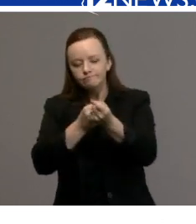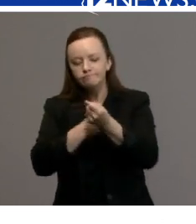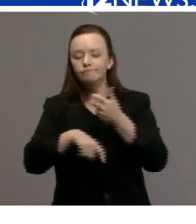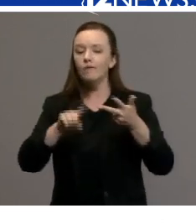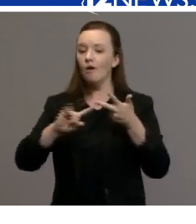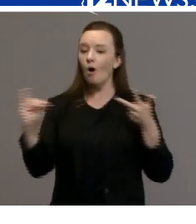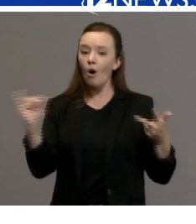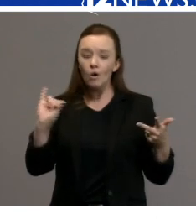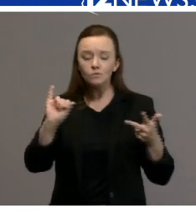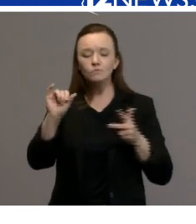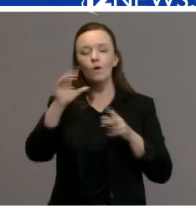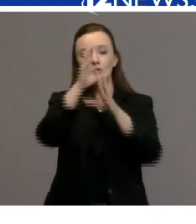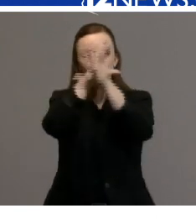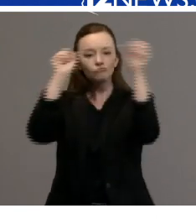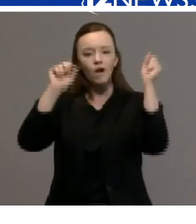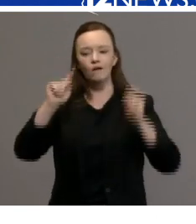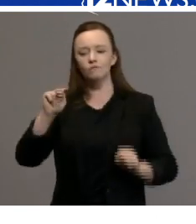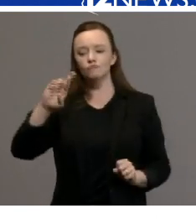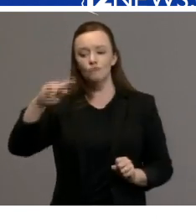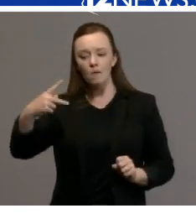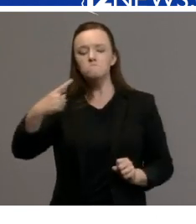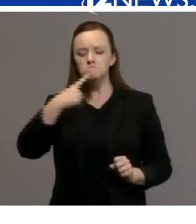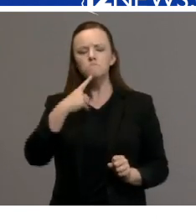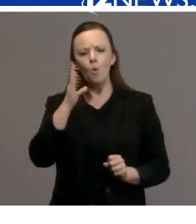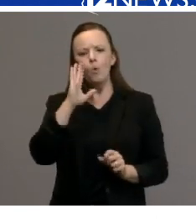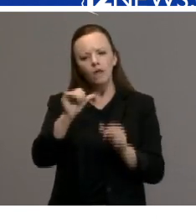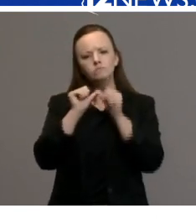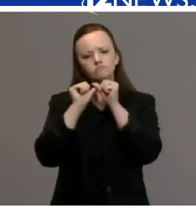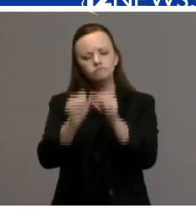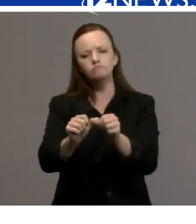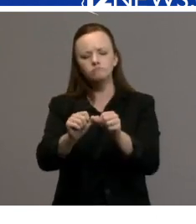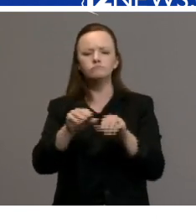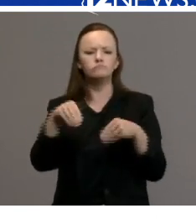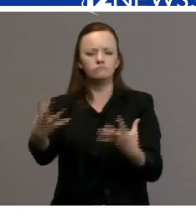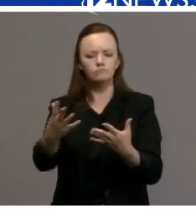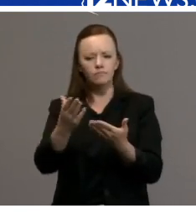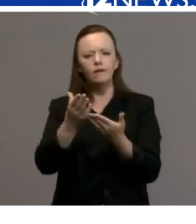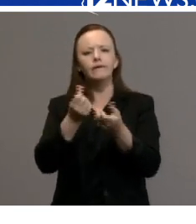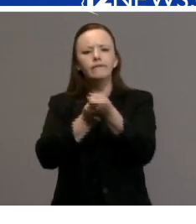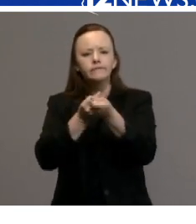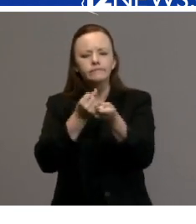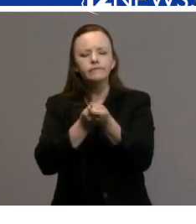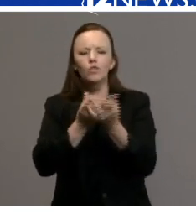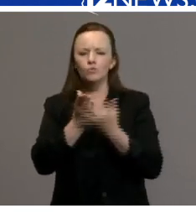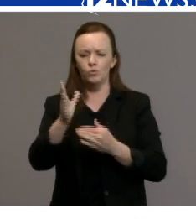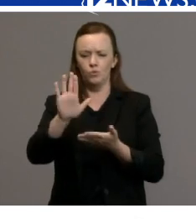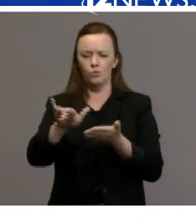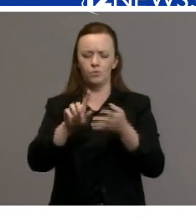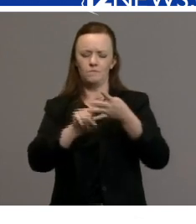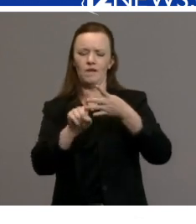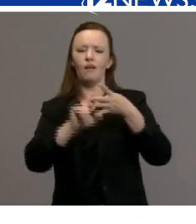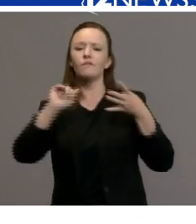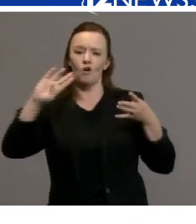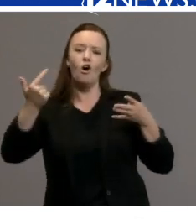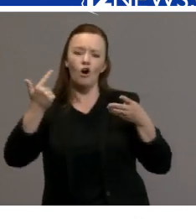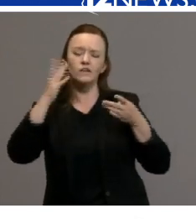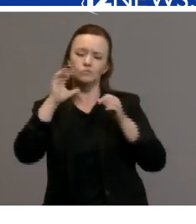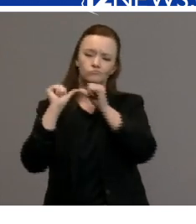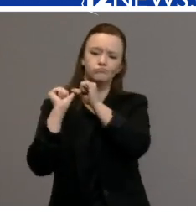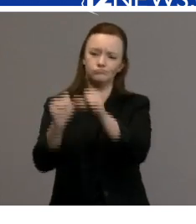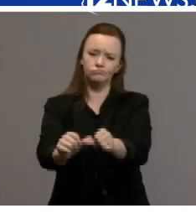that effort on Title 32 502F through mid-August, which I know was a national story recently. So we're thankful